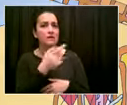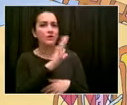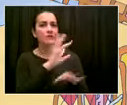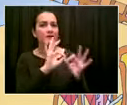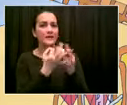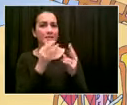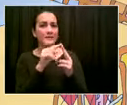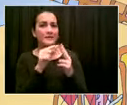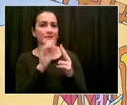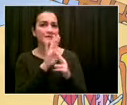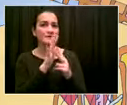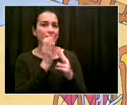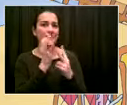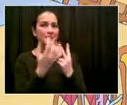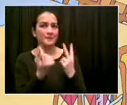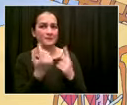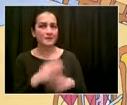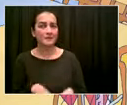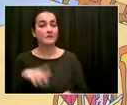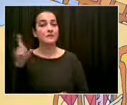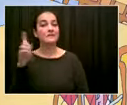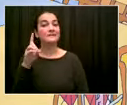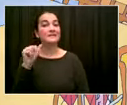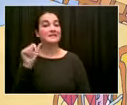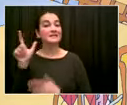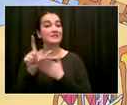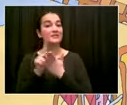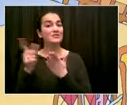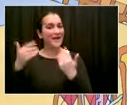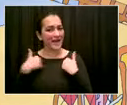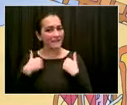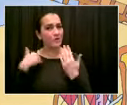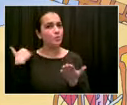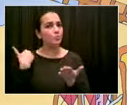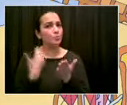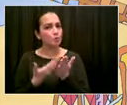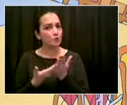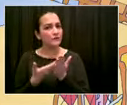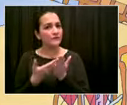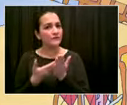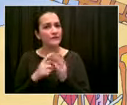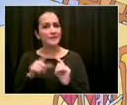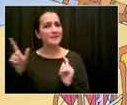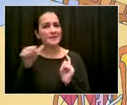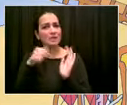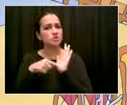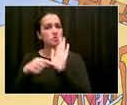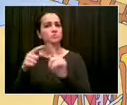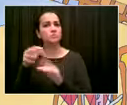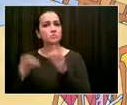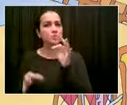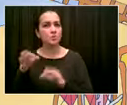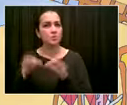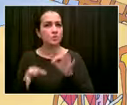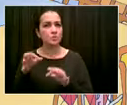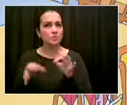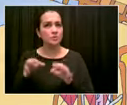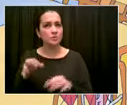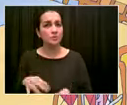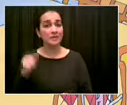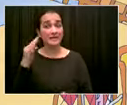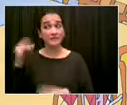Look, although I have not seen the details of what the DA did, any time that kind of injustice is